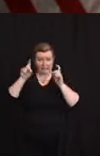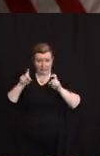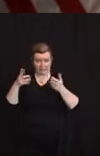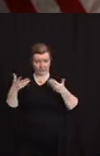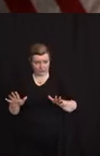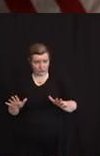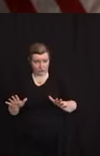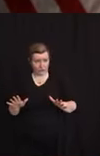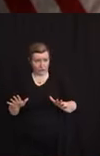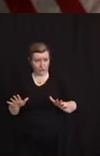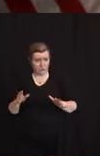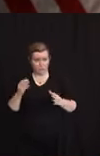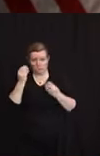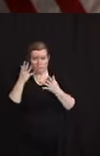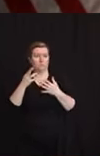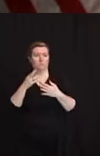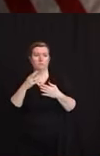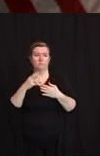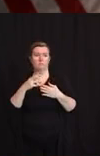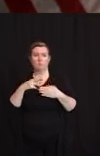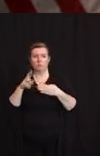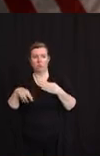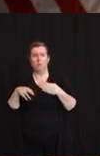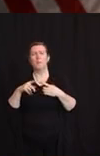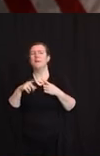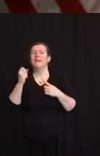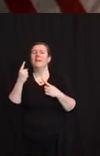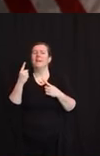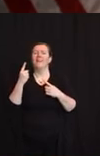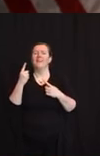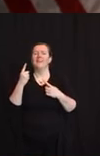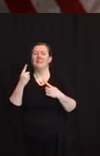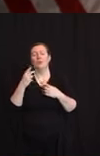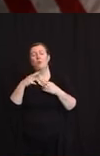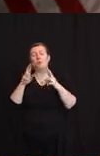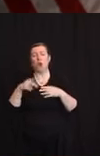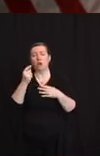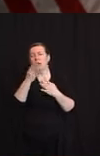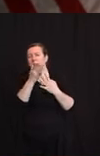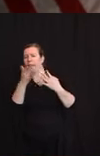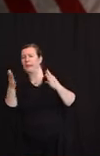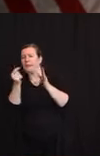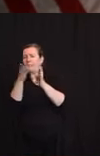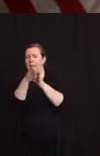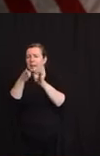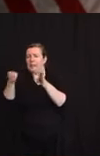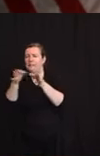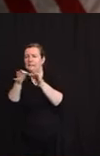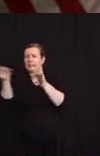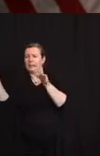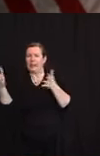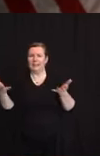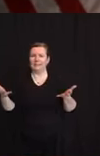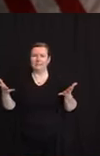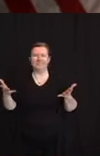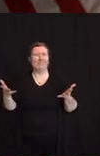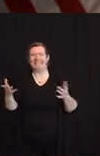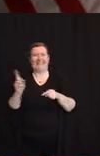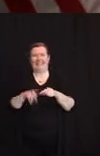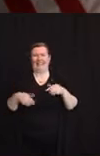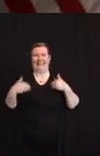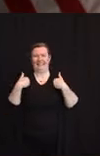we're going to really begin to reopen, we've got to be able to very quickly, through testing, again, contact tracing,